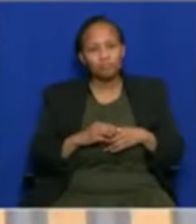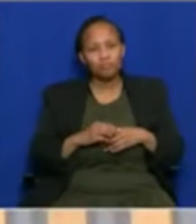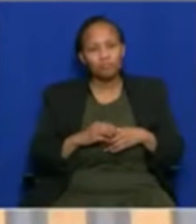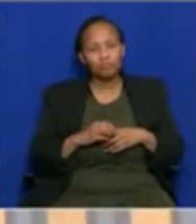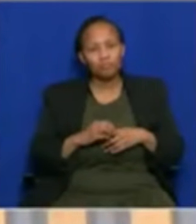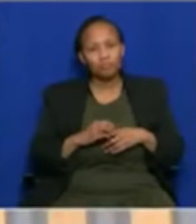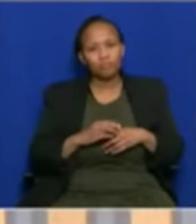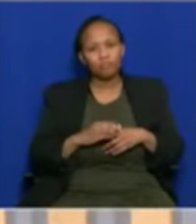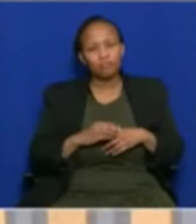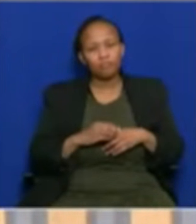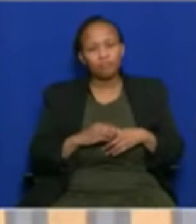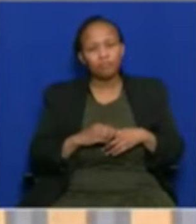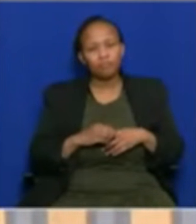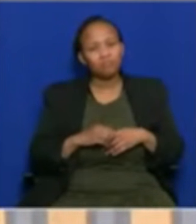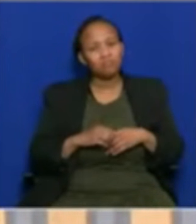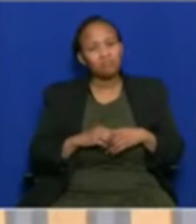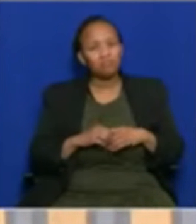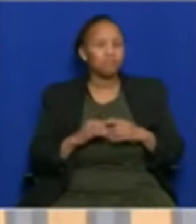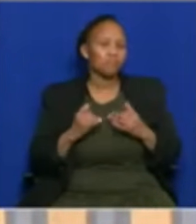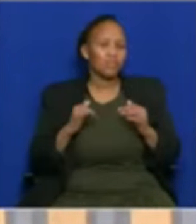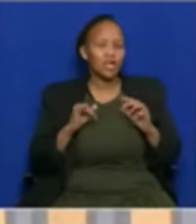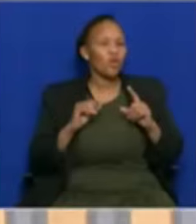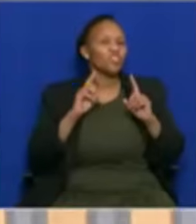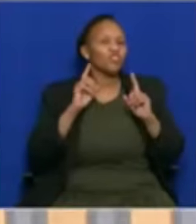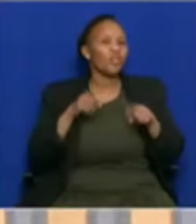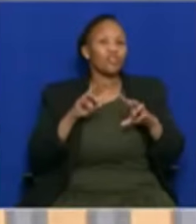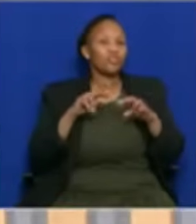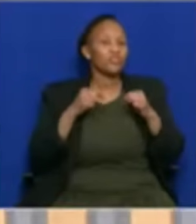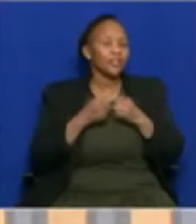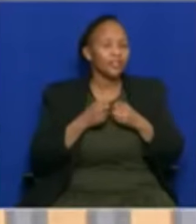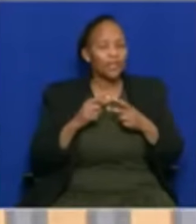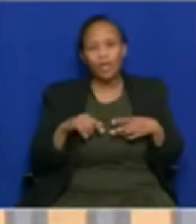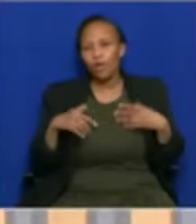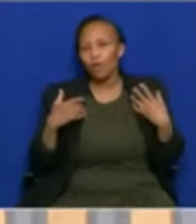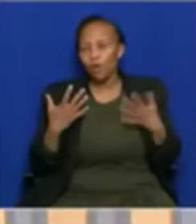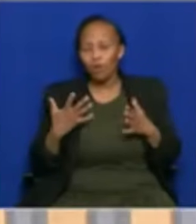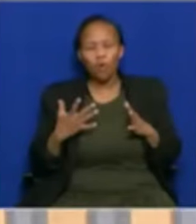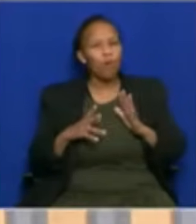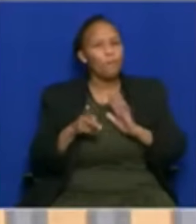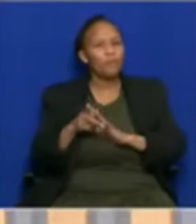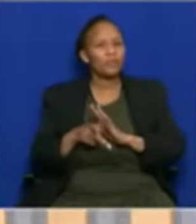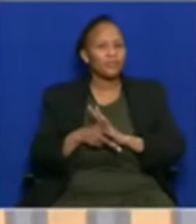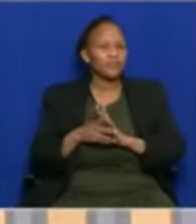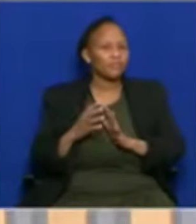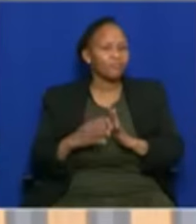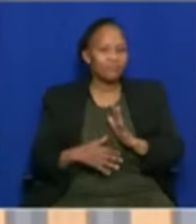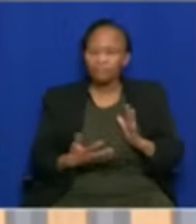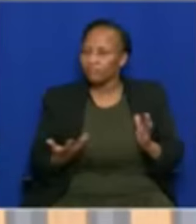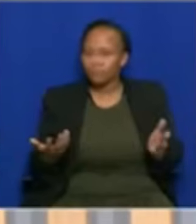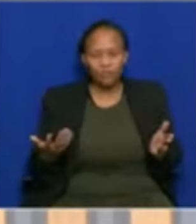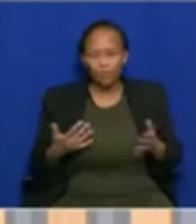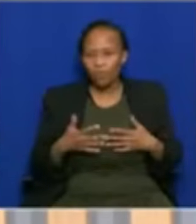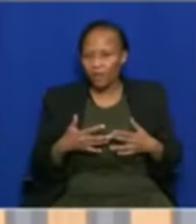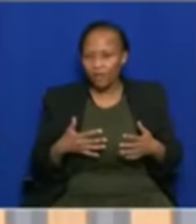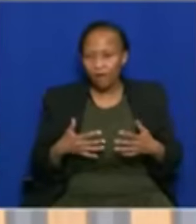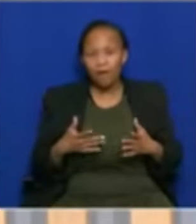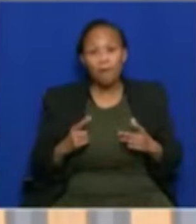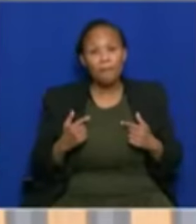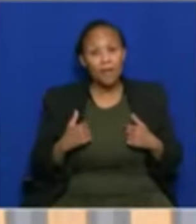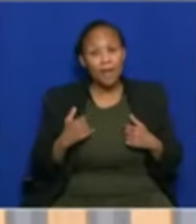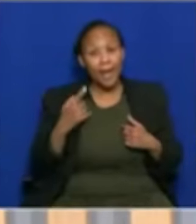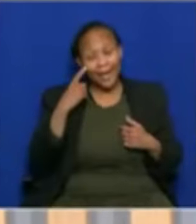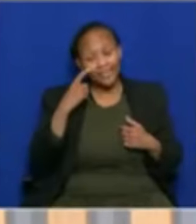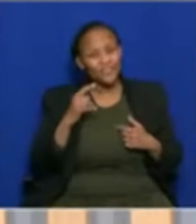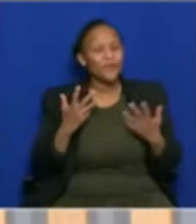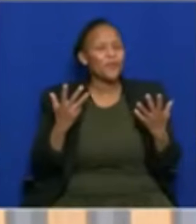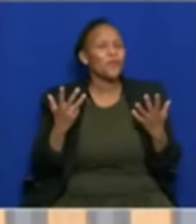national instruction, whether policy, whatever, what do I look at to see that what you're saying